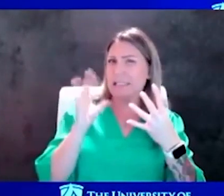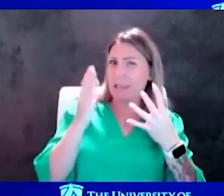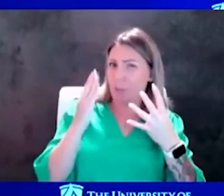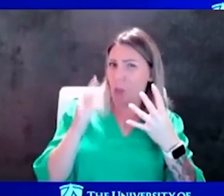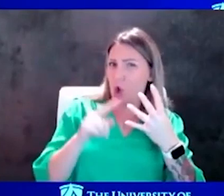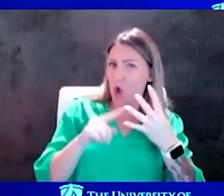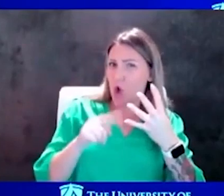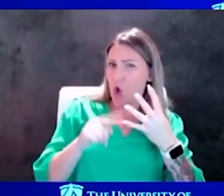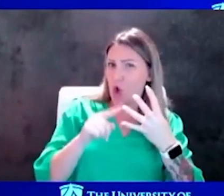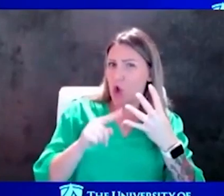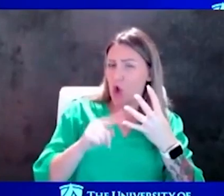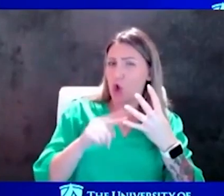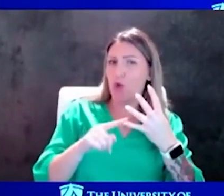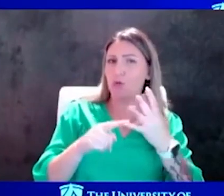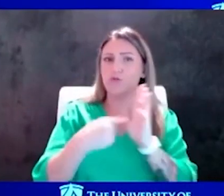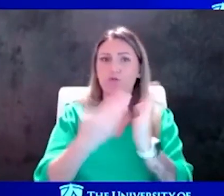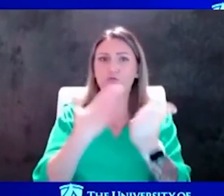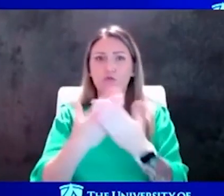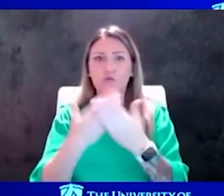good and safe